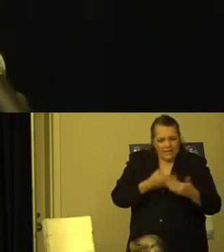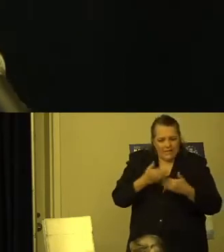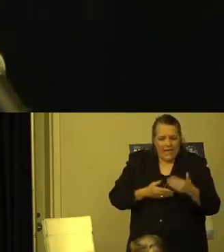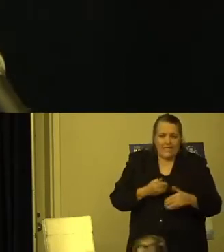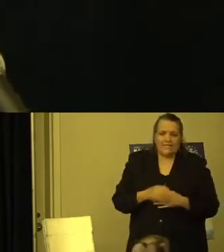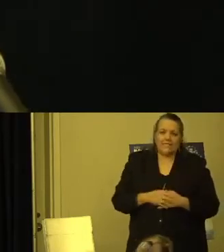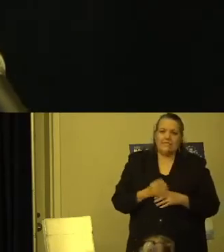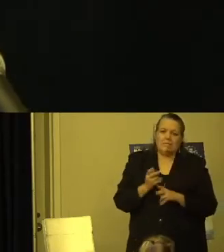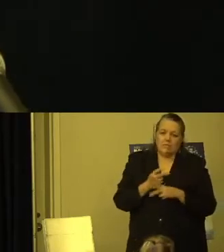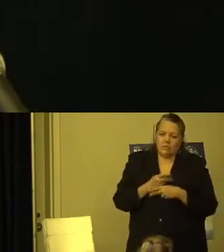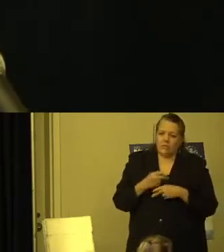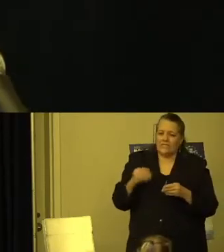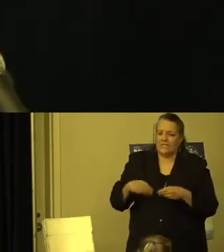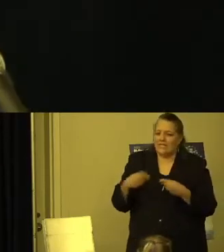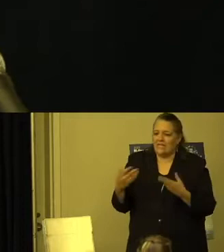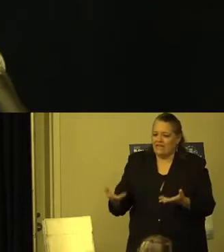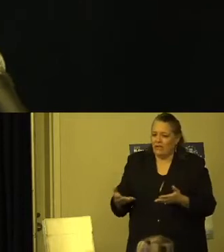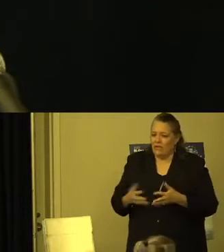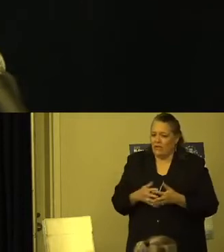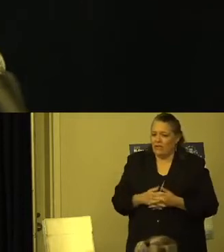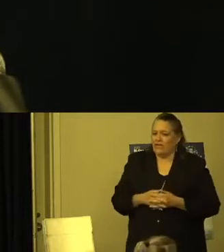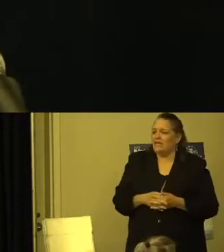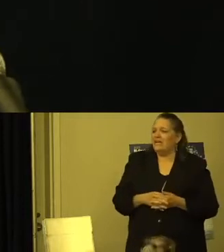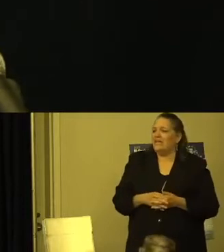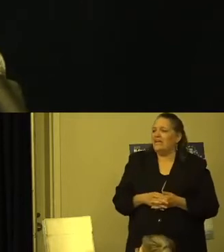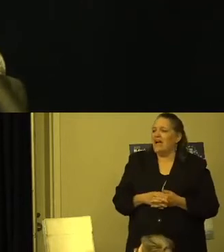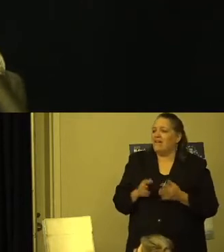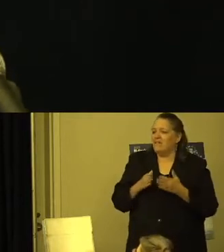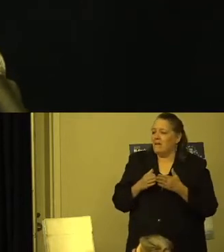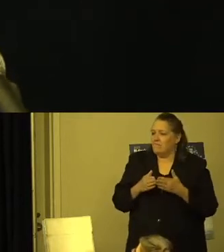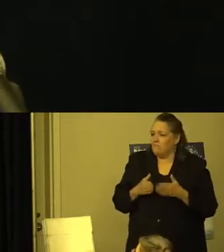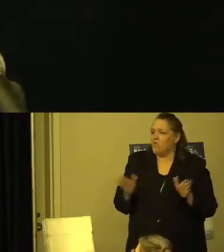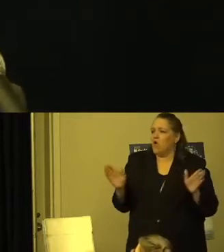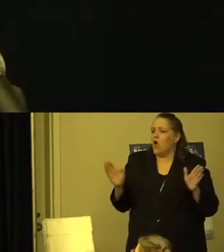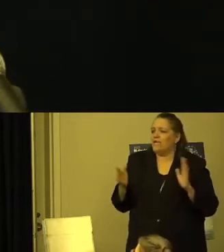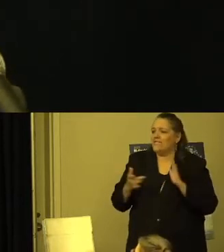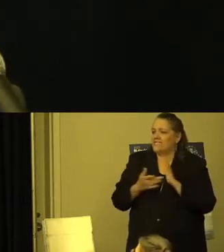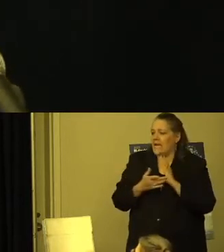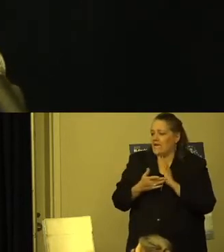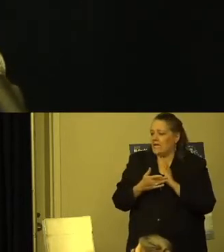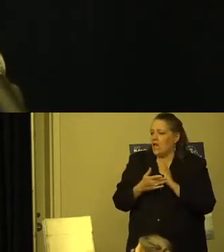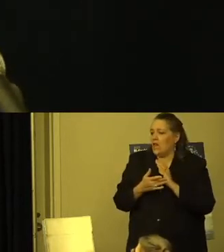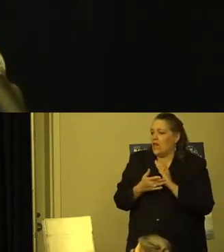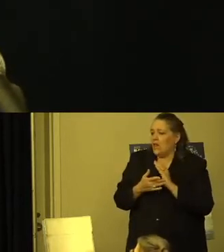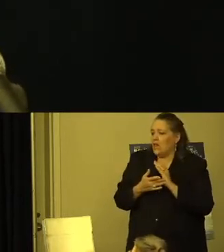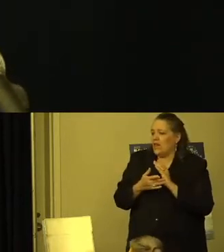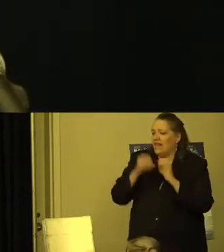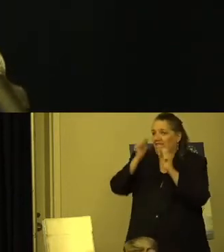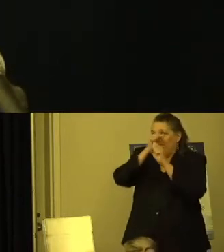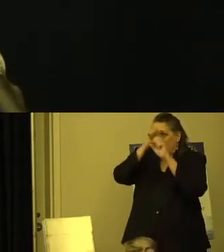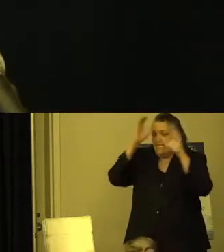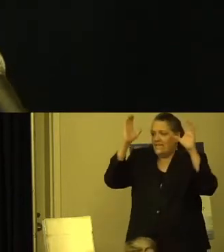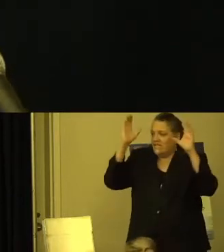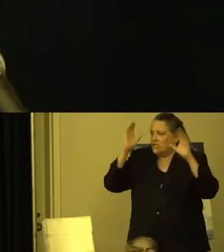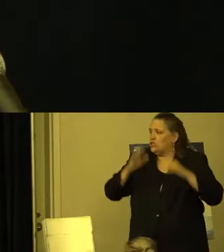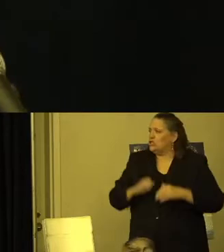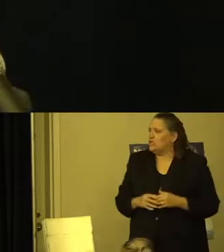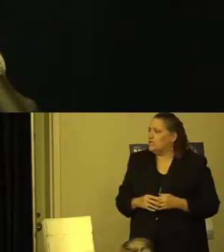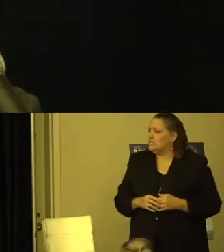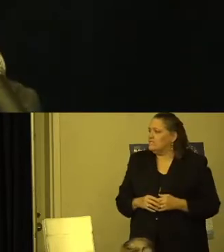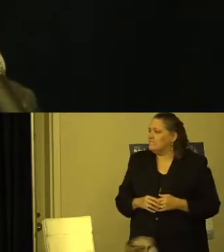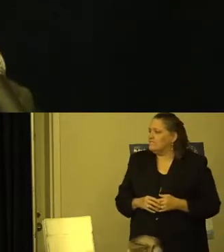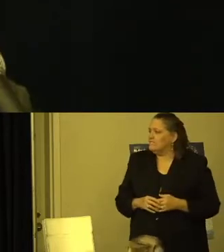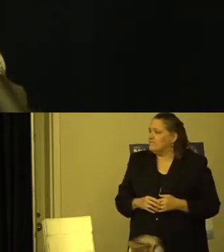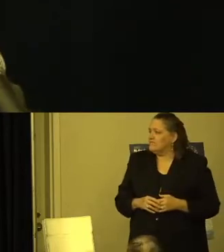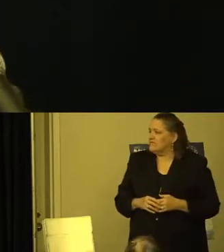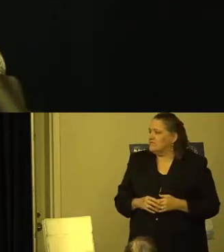producing deliverables, and I have a very broad technical vision that I